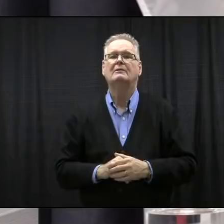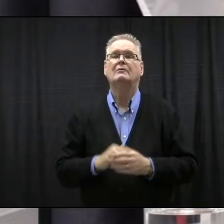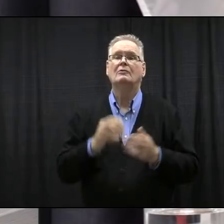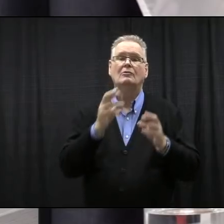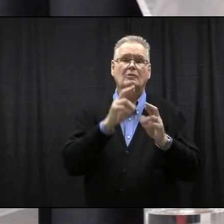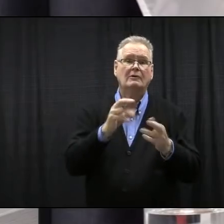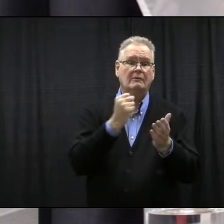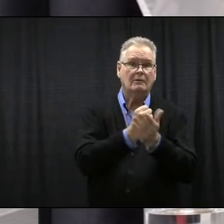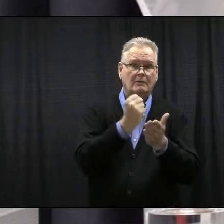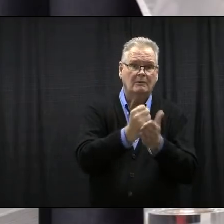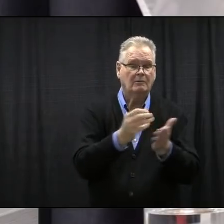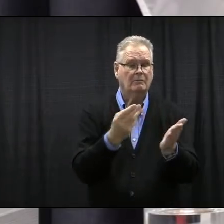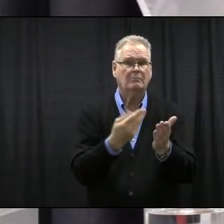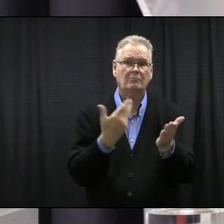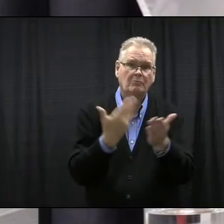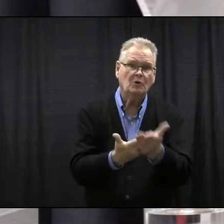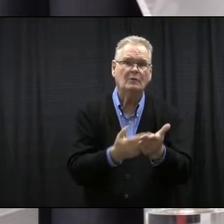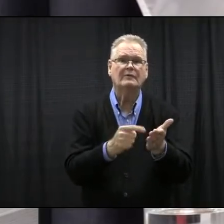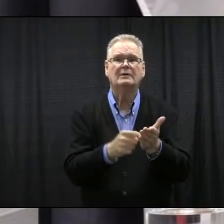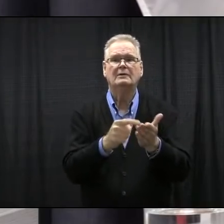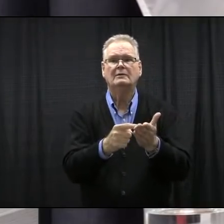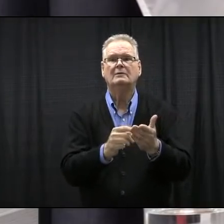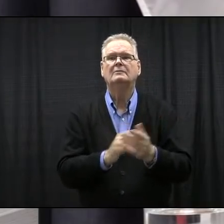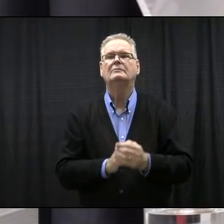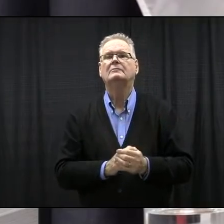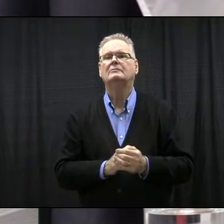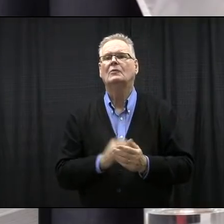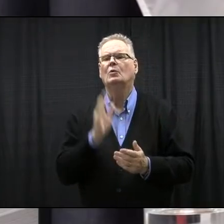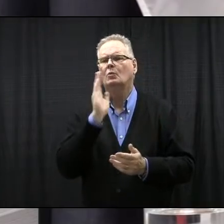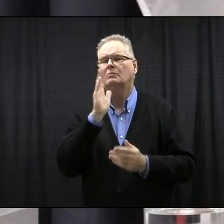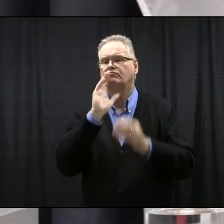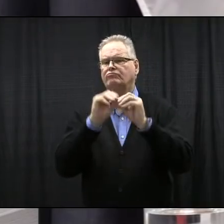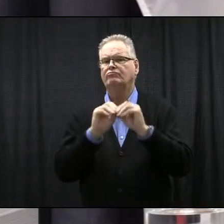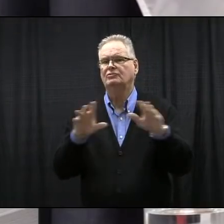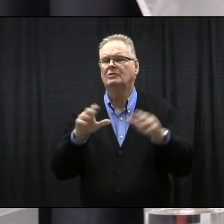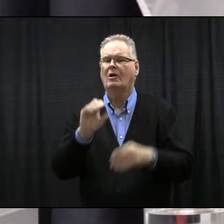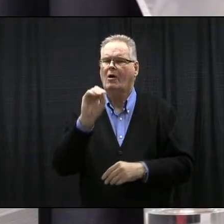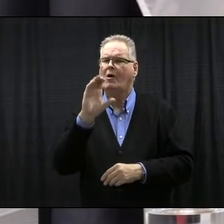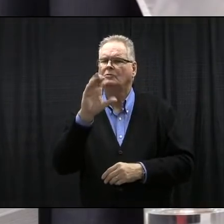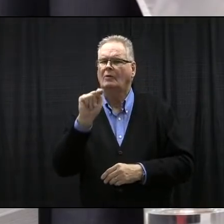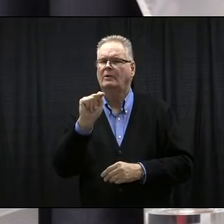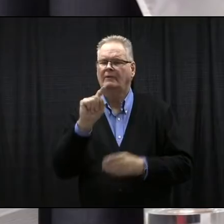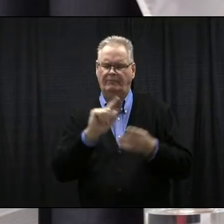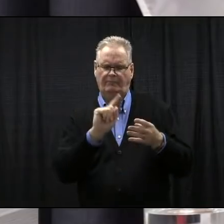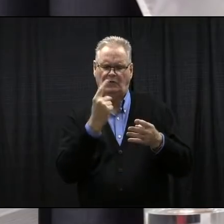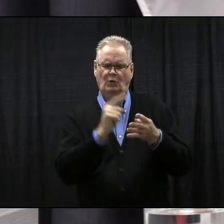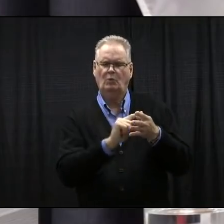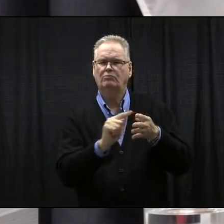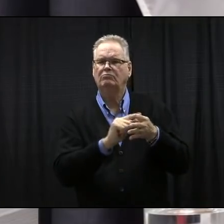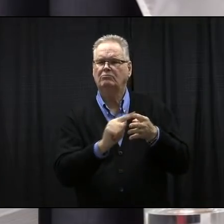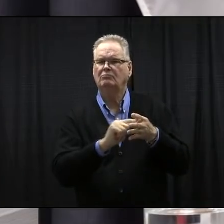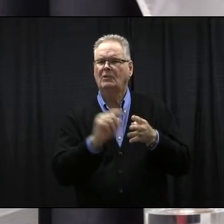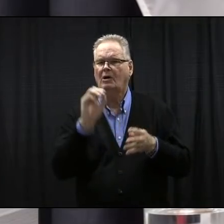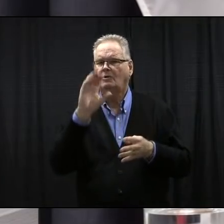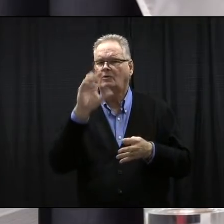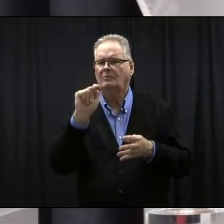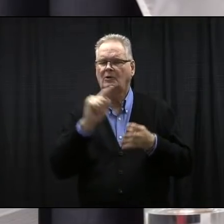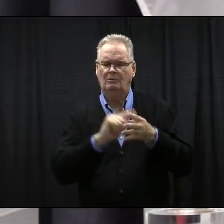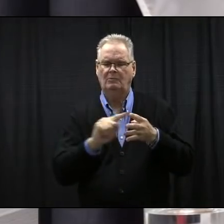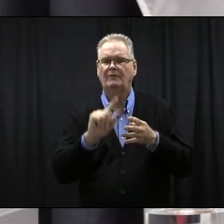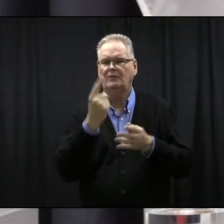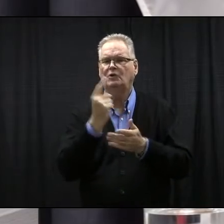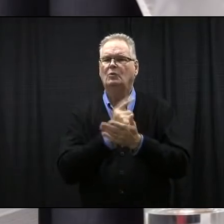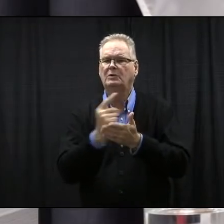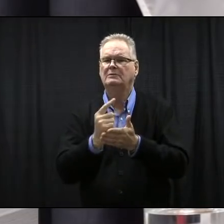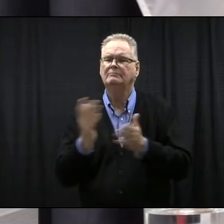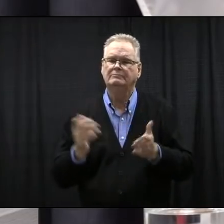circumstances of case counts, where public health recommend we go to a lockdown in a certain